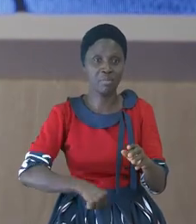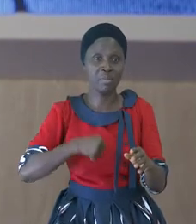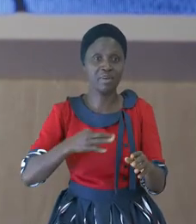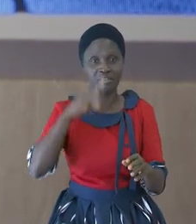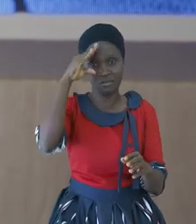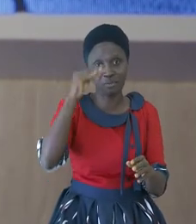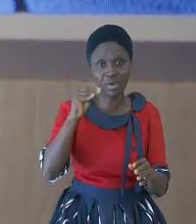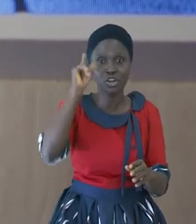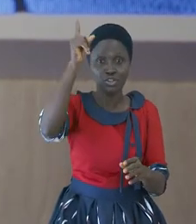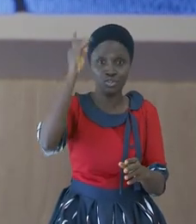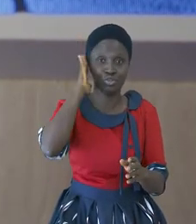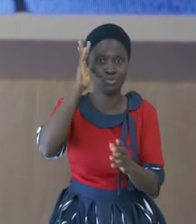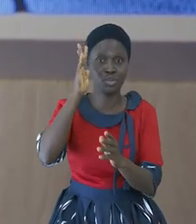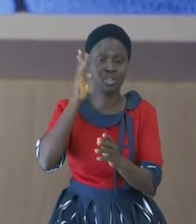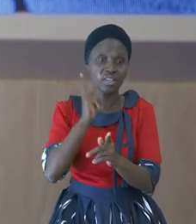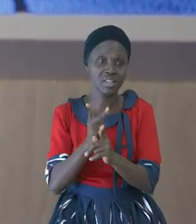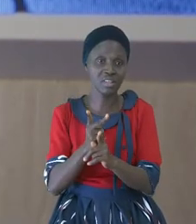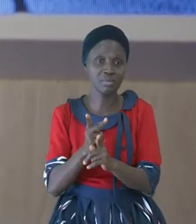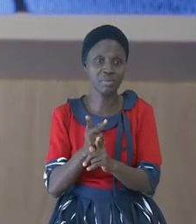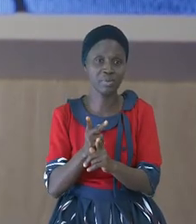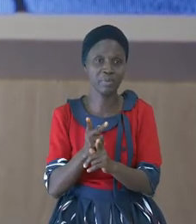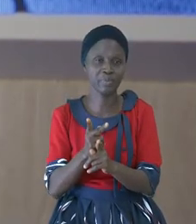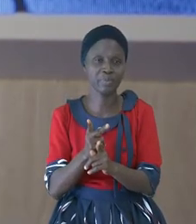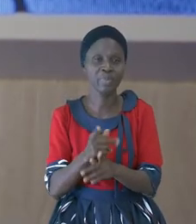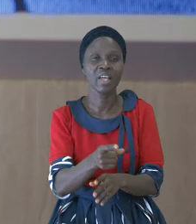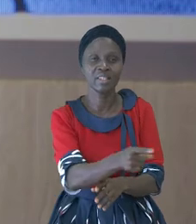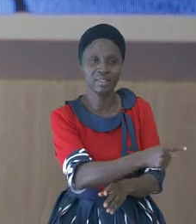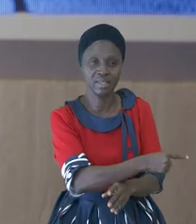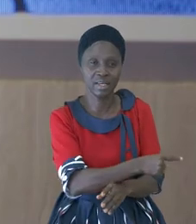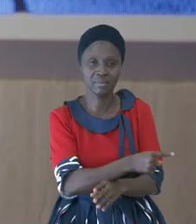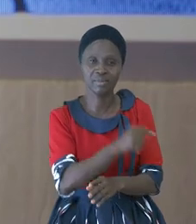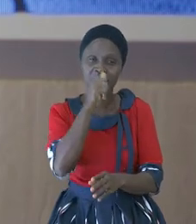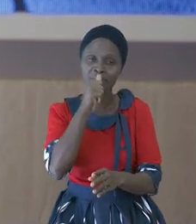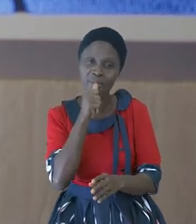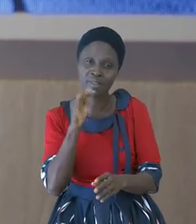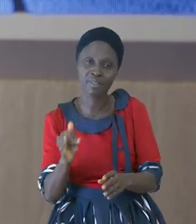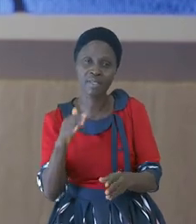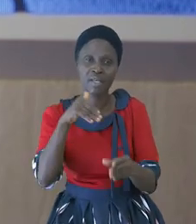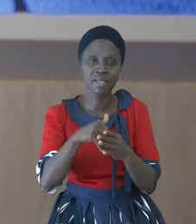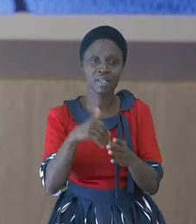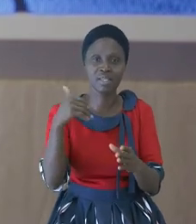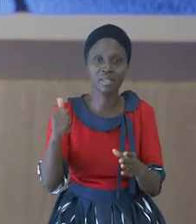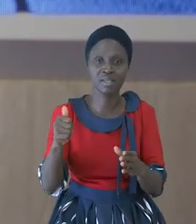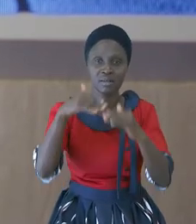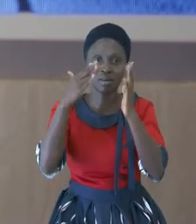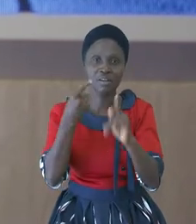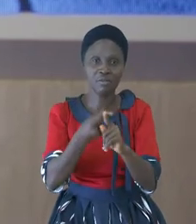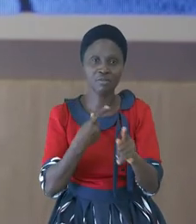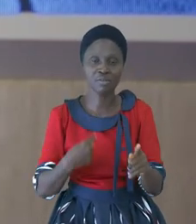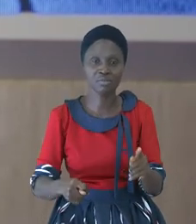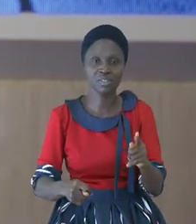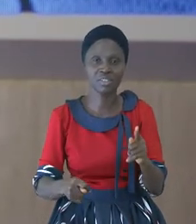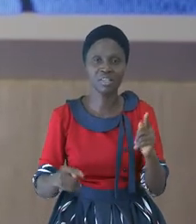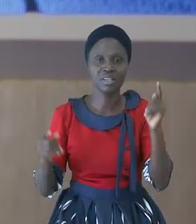keep them secretly in a pavilion from the strife of